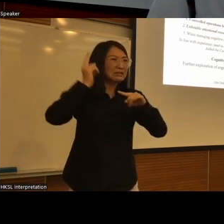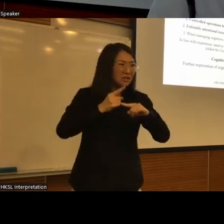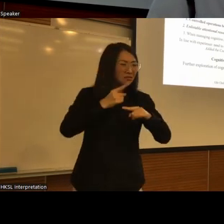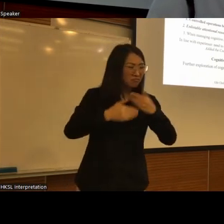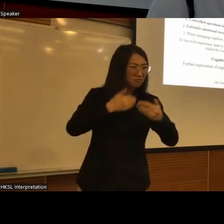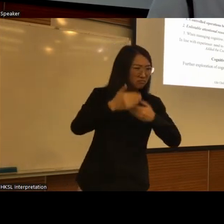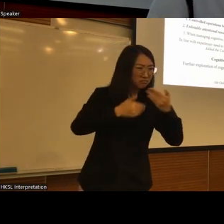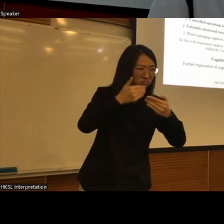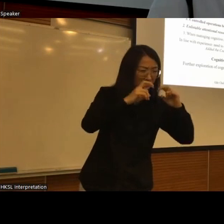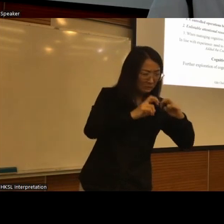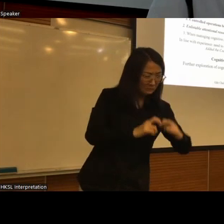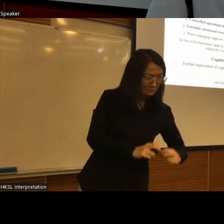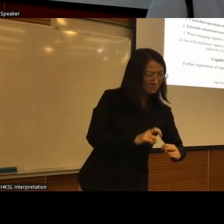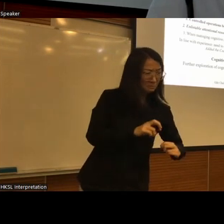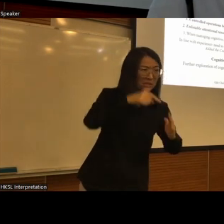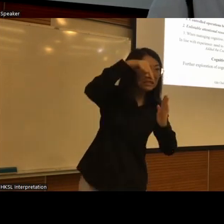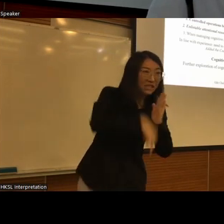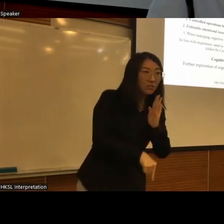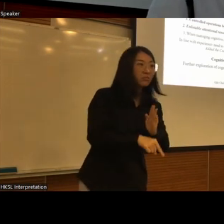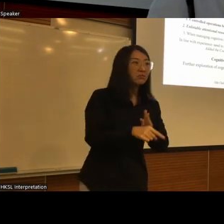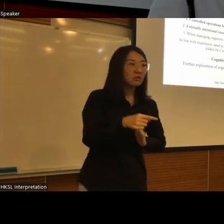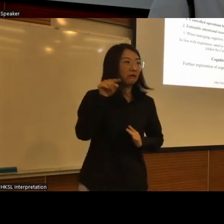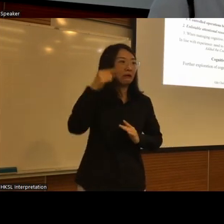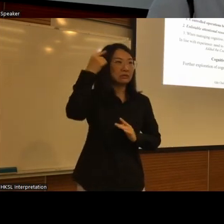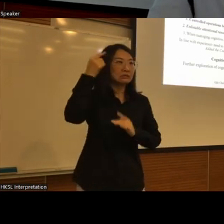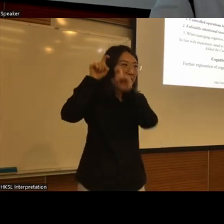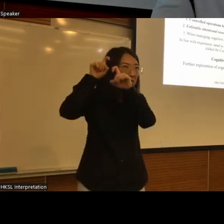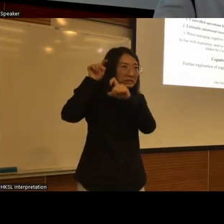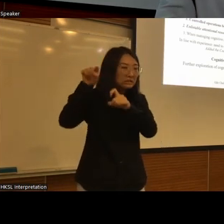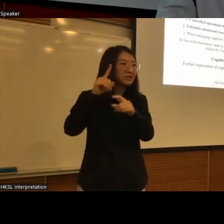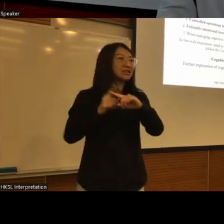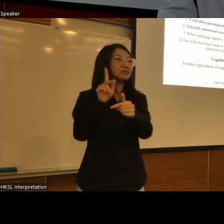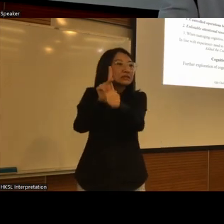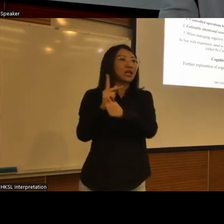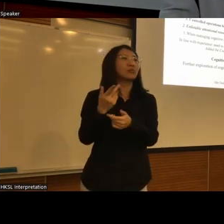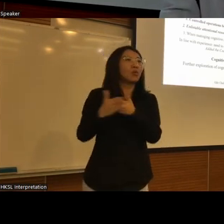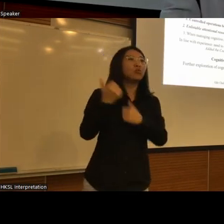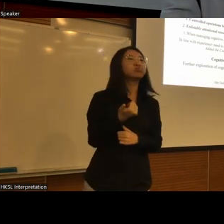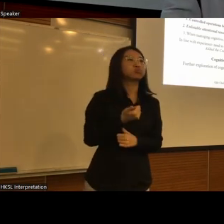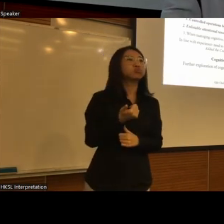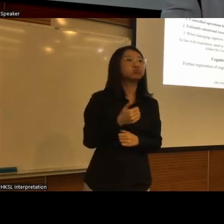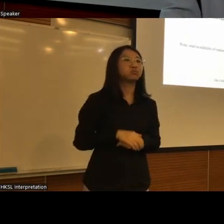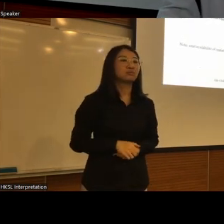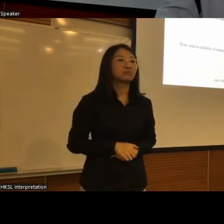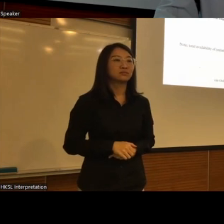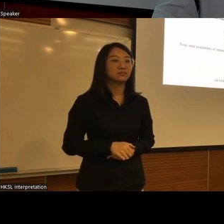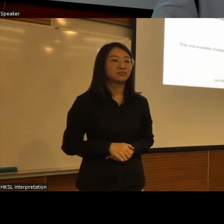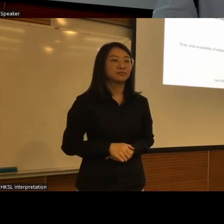more closely, you realize that there's a lot to learn from them, which is what I found.